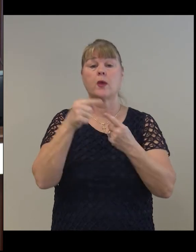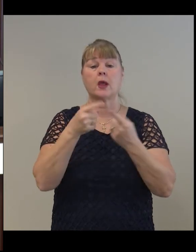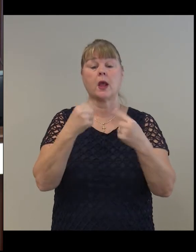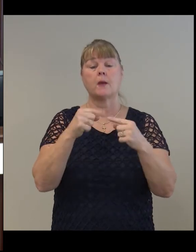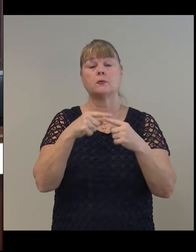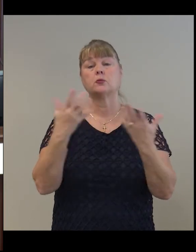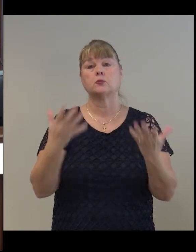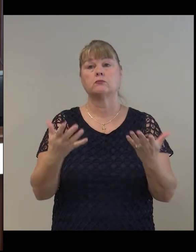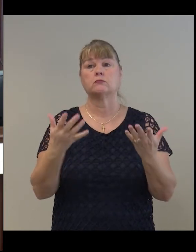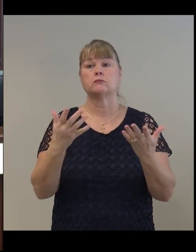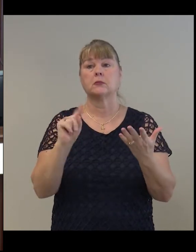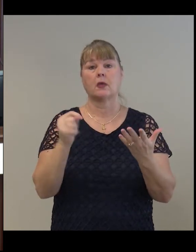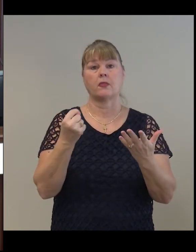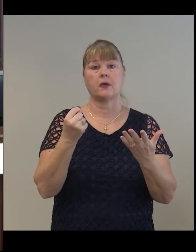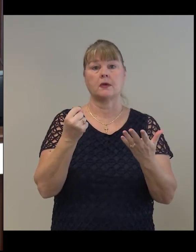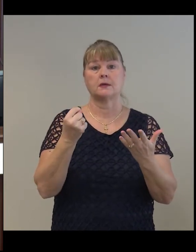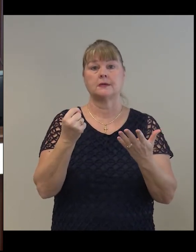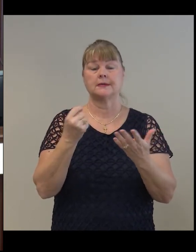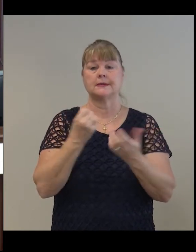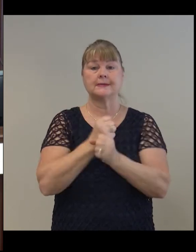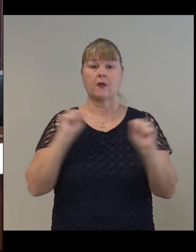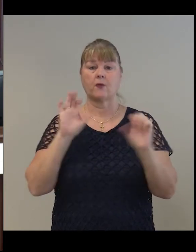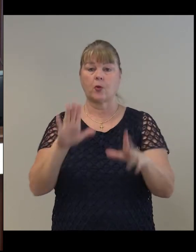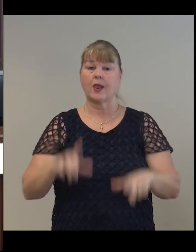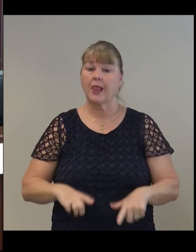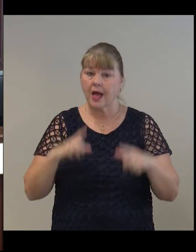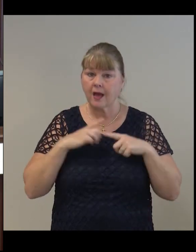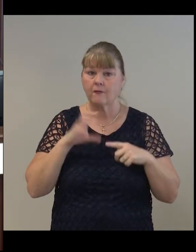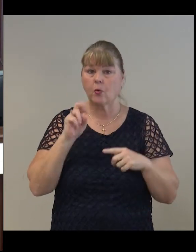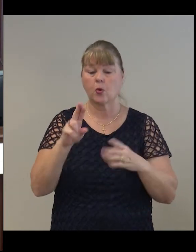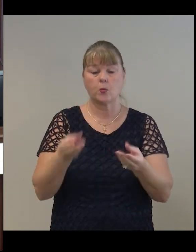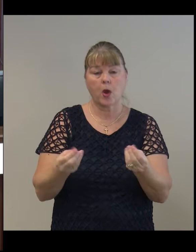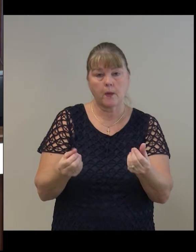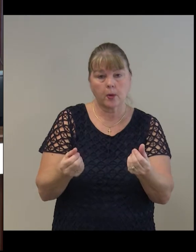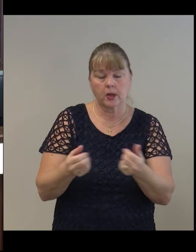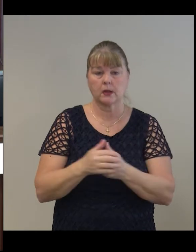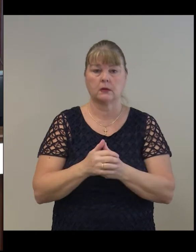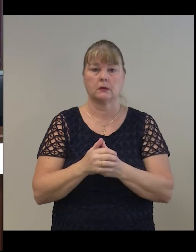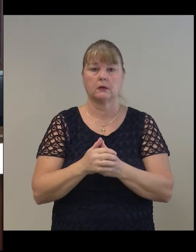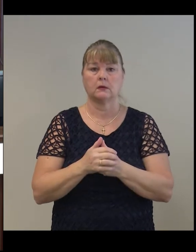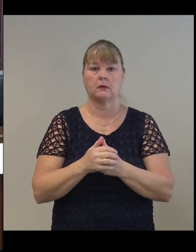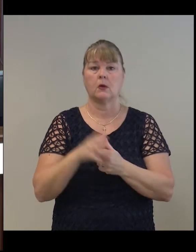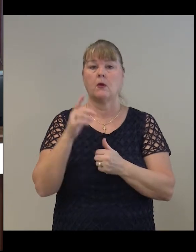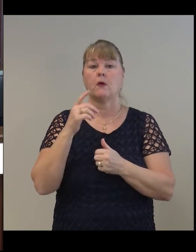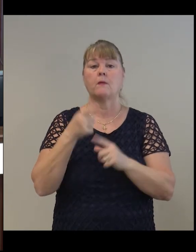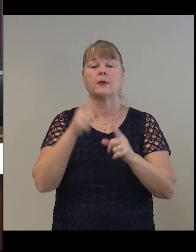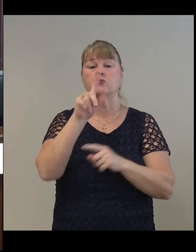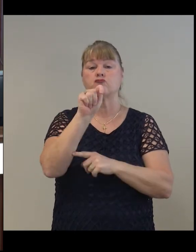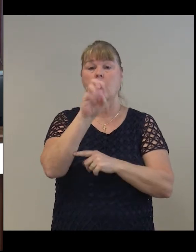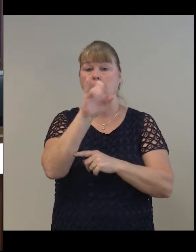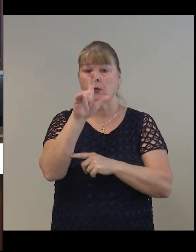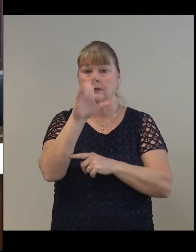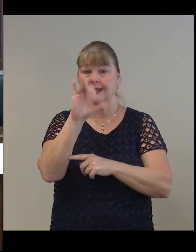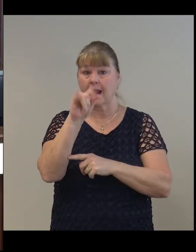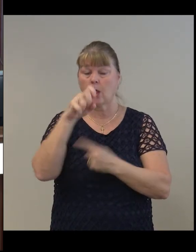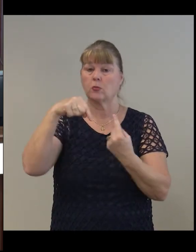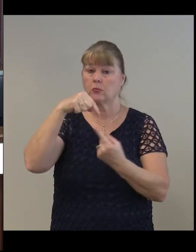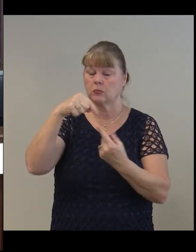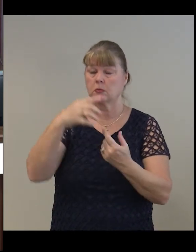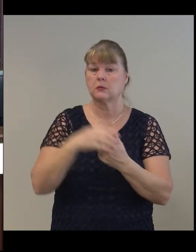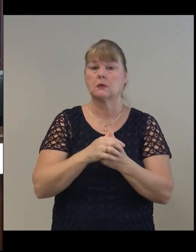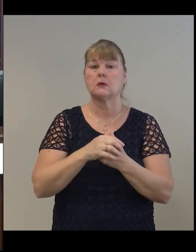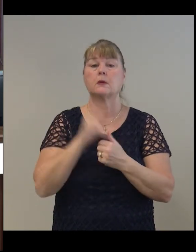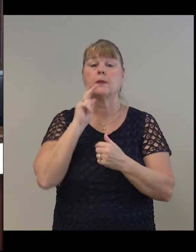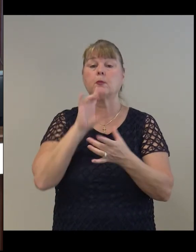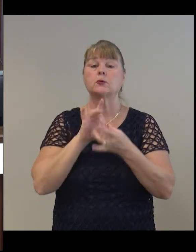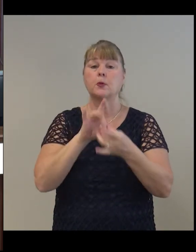comes to the sacrifice of your life or your property for a tropical cyclone. I think a lot of times